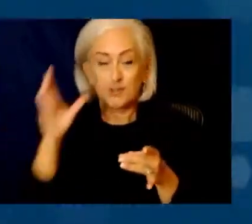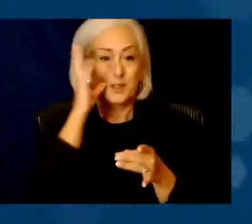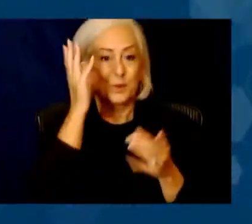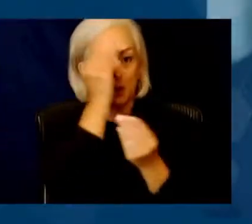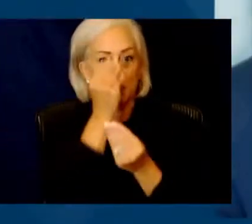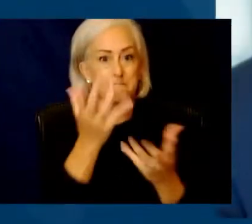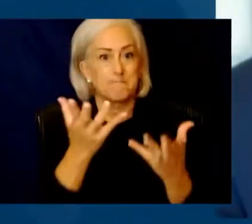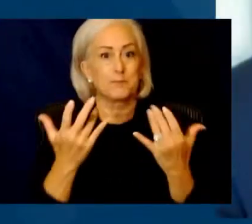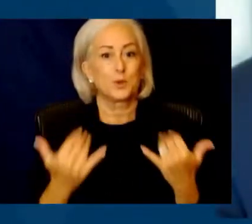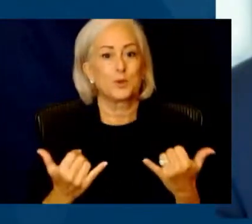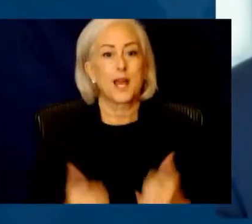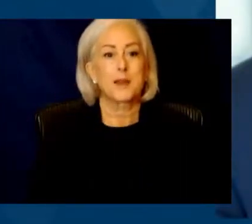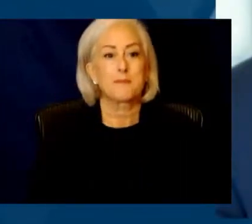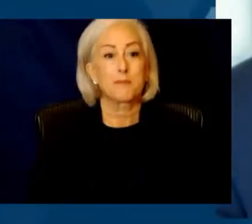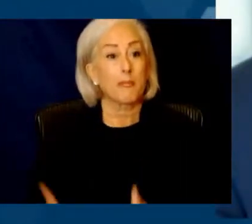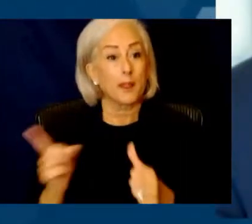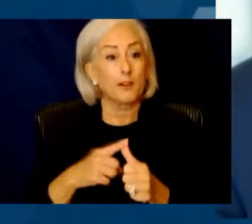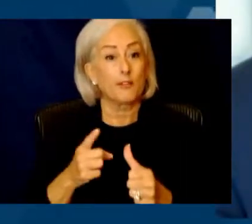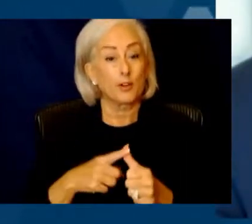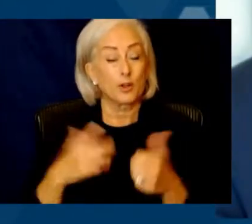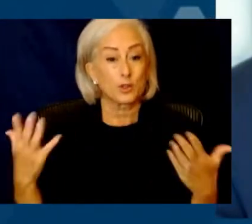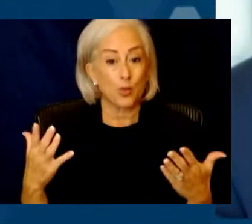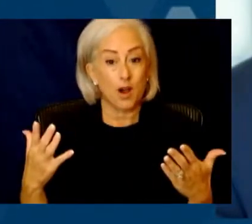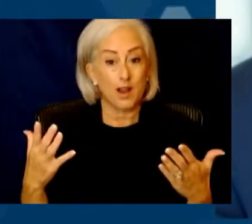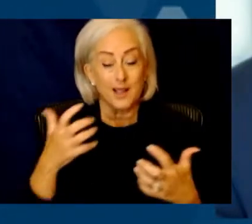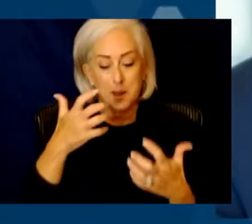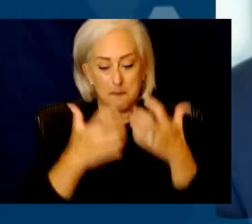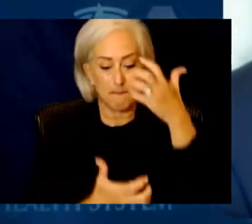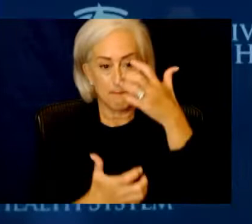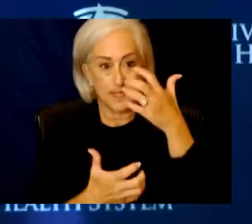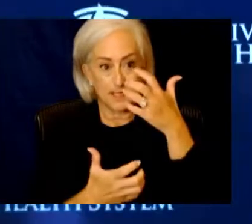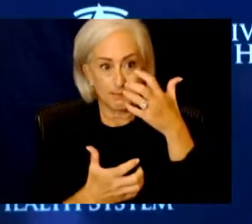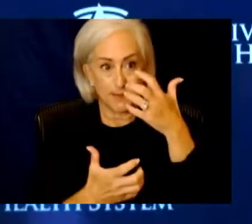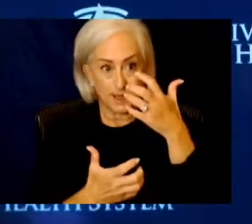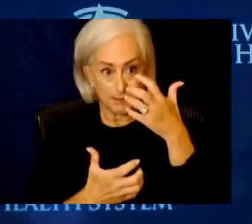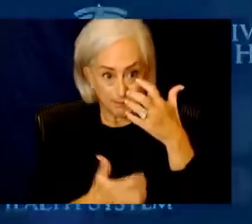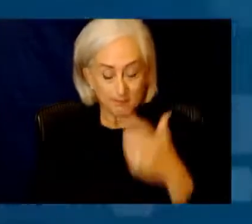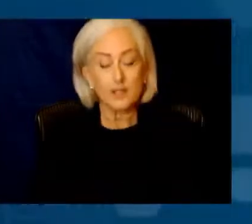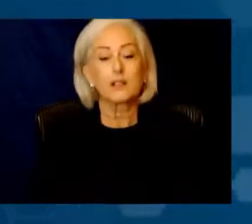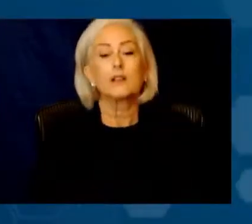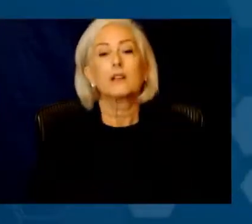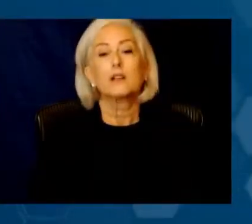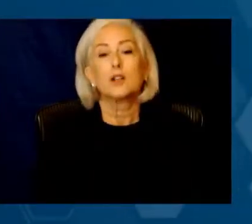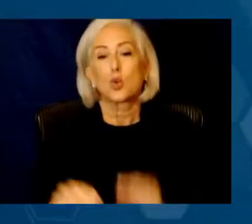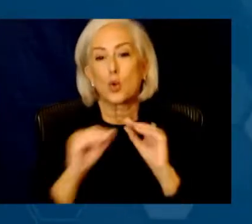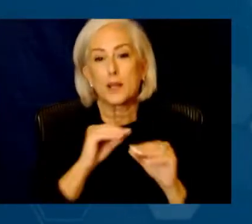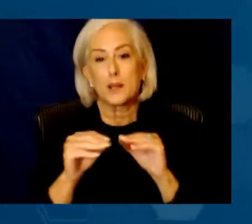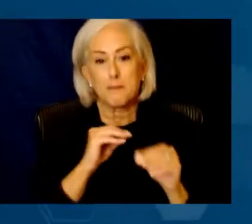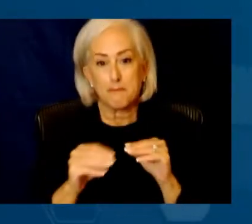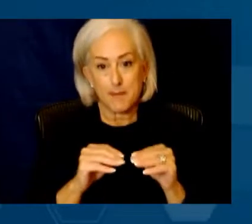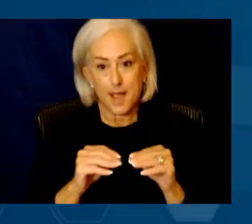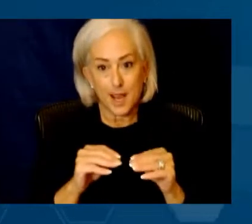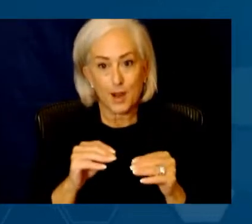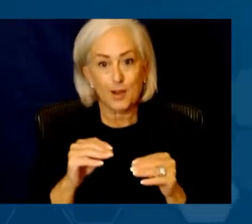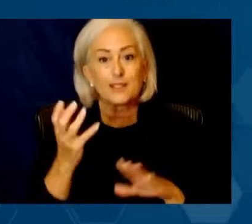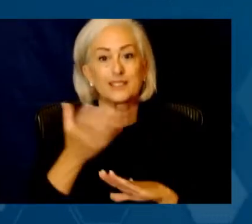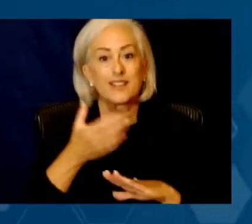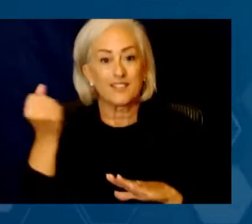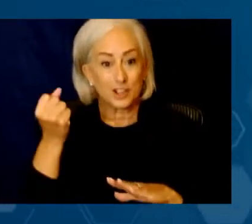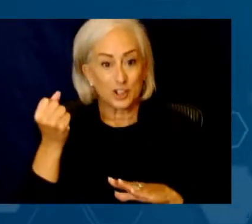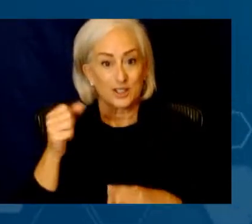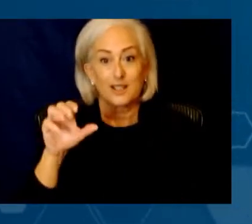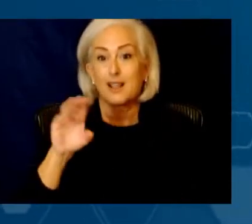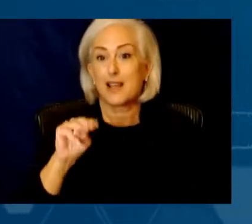The first term is mismatch repair deficient, or Mmrd. Now, that sounds like something my wife thinks when she remembers that she's married to